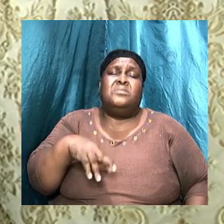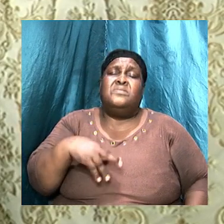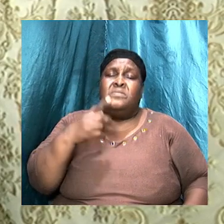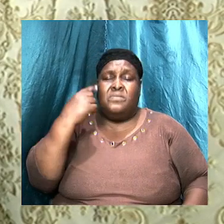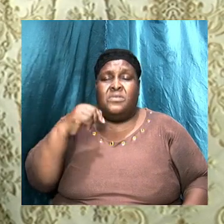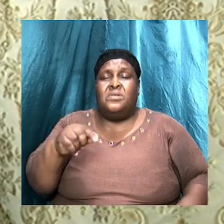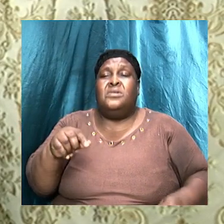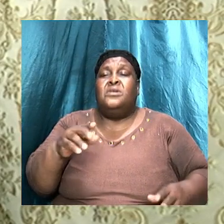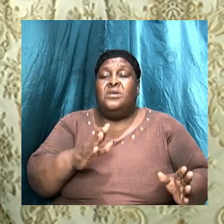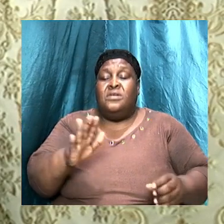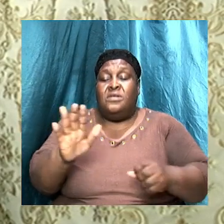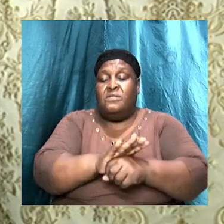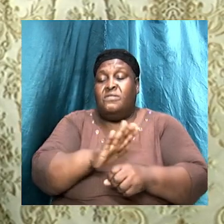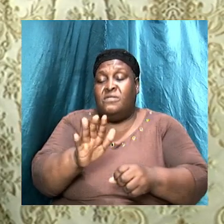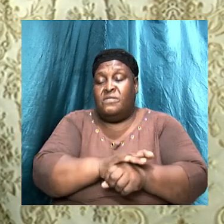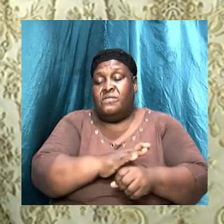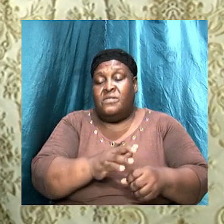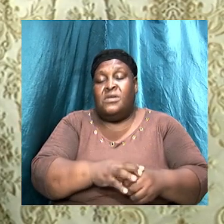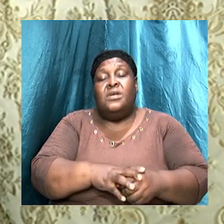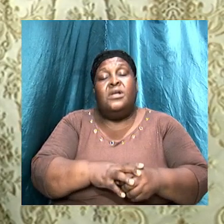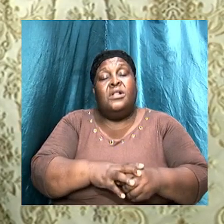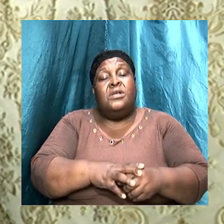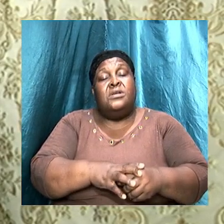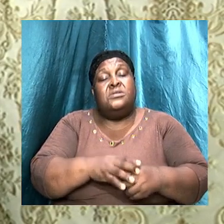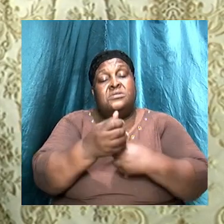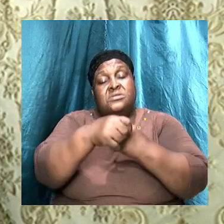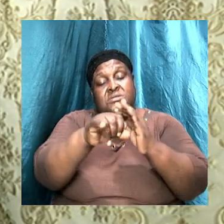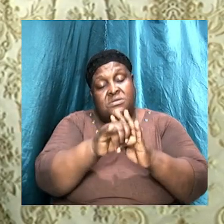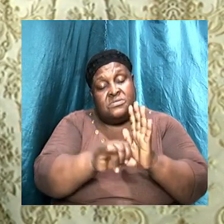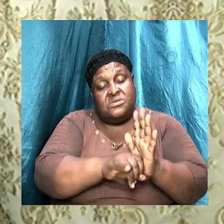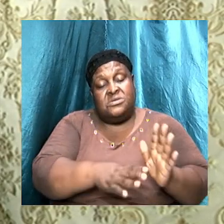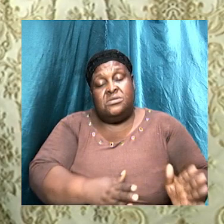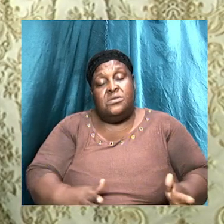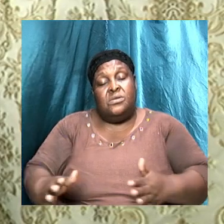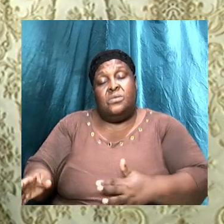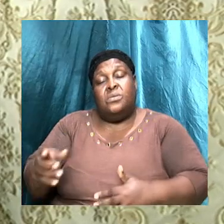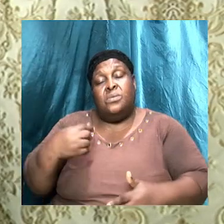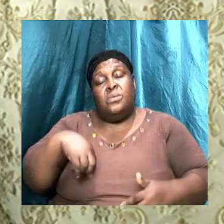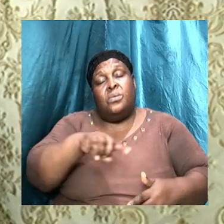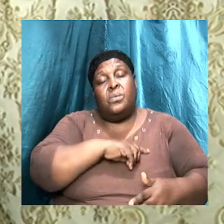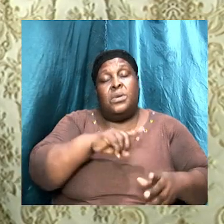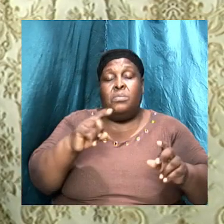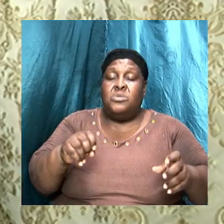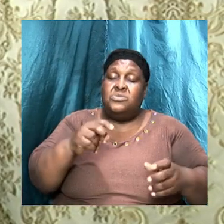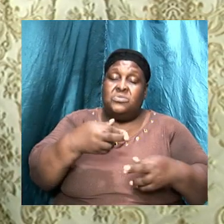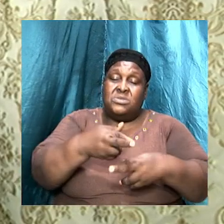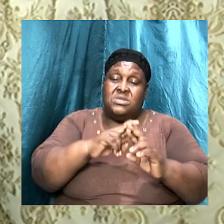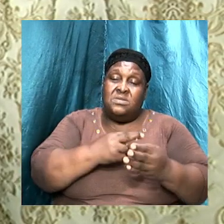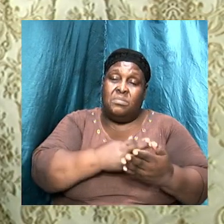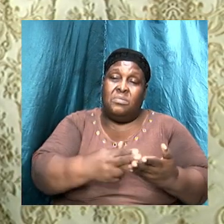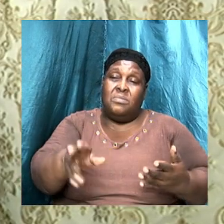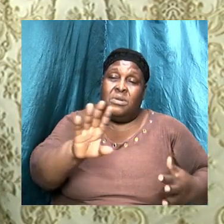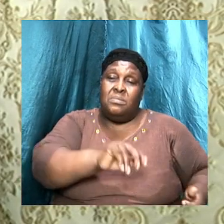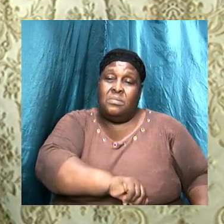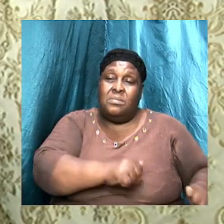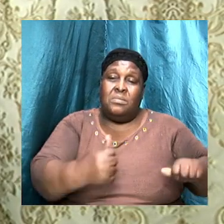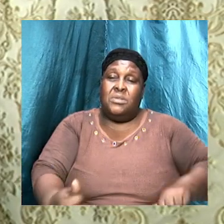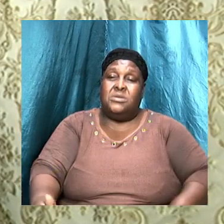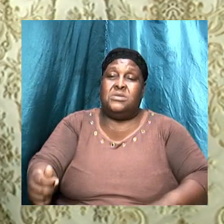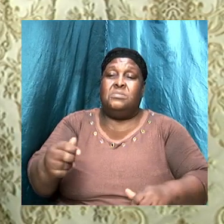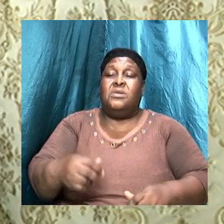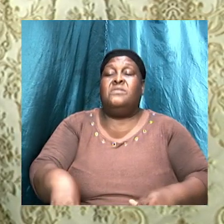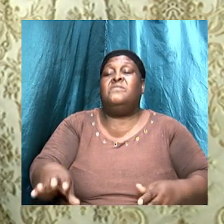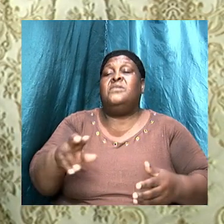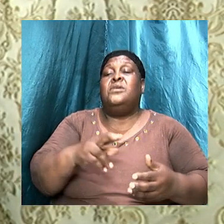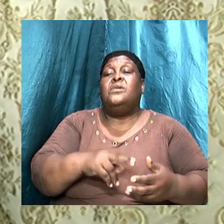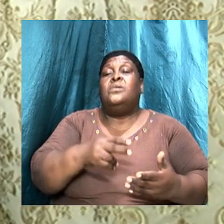plan of salvation we must receive the baptism of the Holy Spirit along with all the